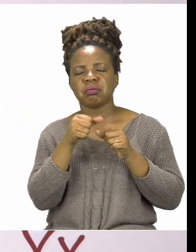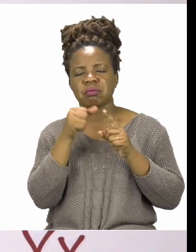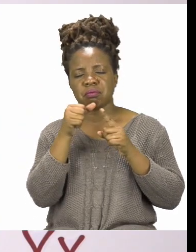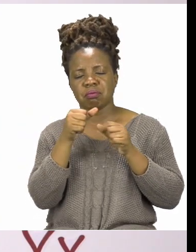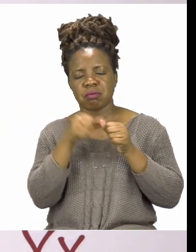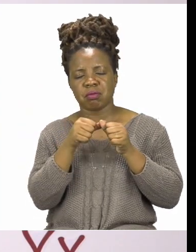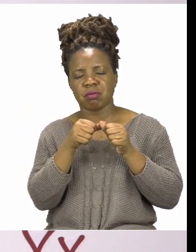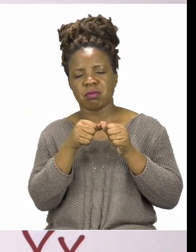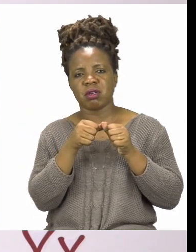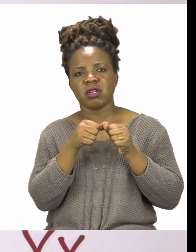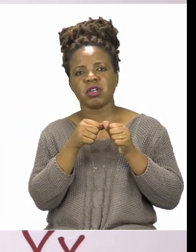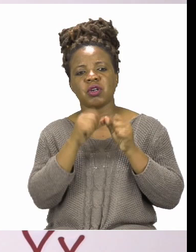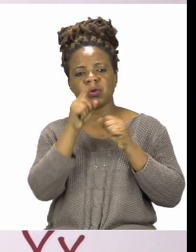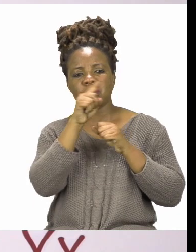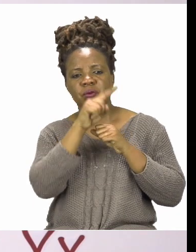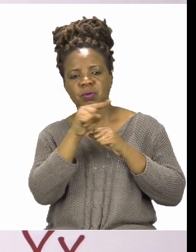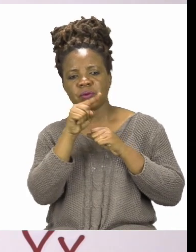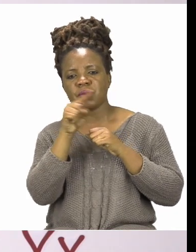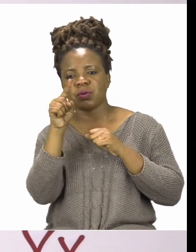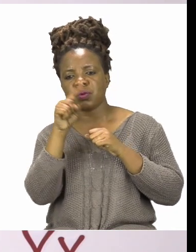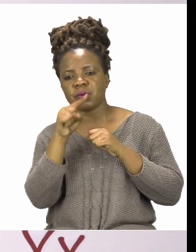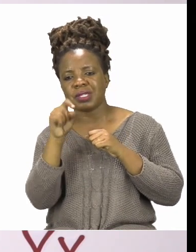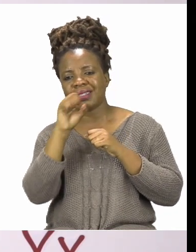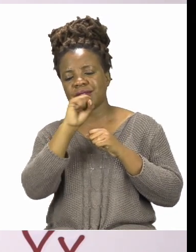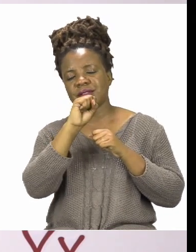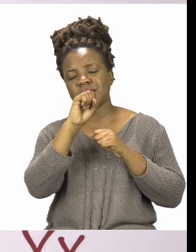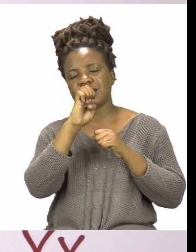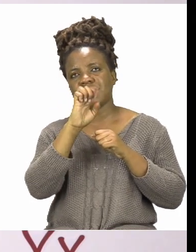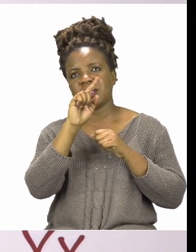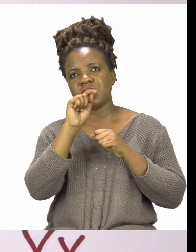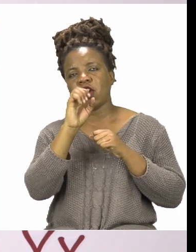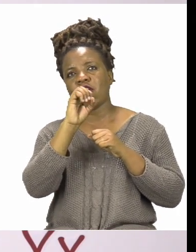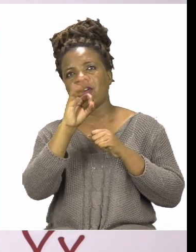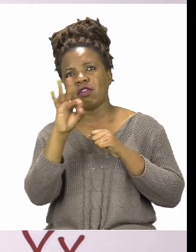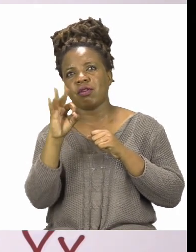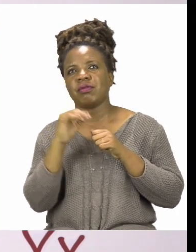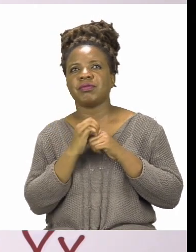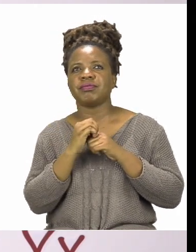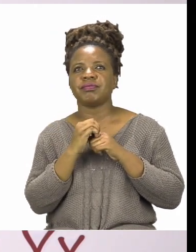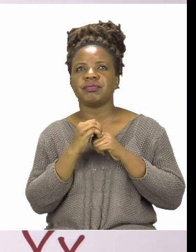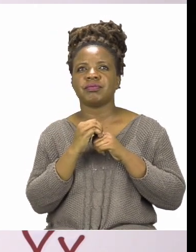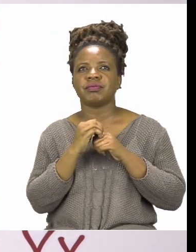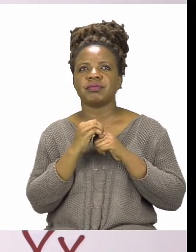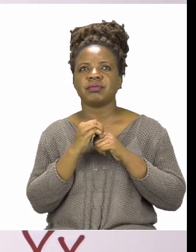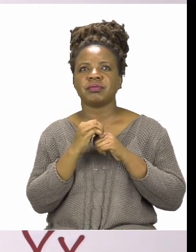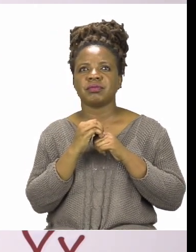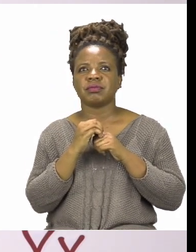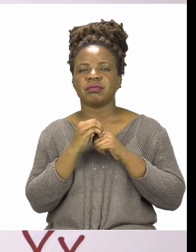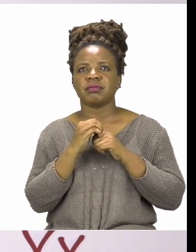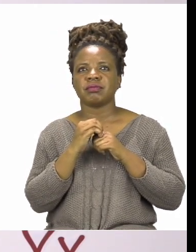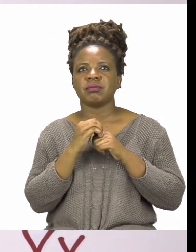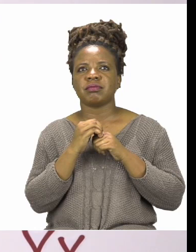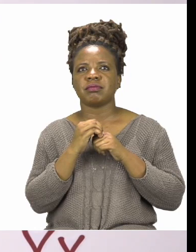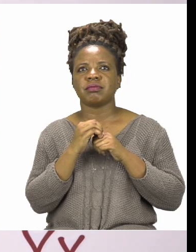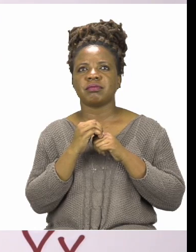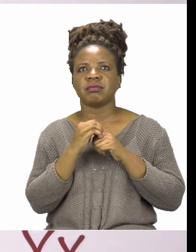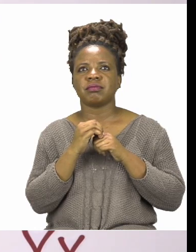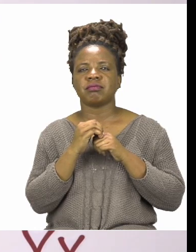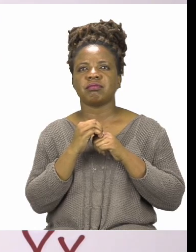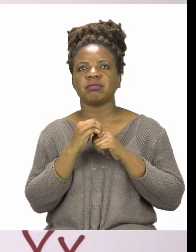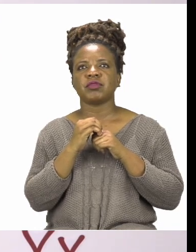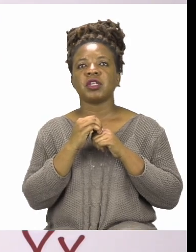So, if we know that our answer is 2, our answer is that all together we